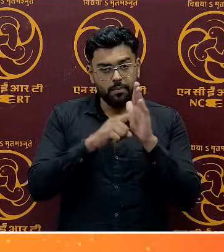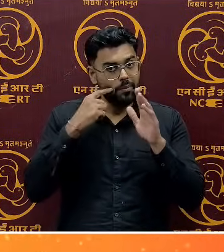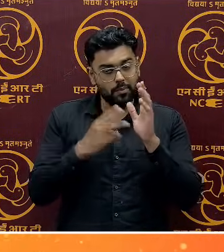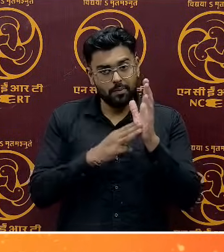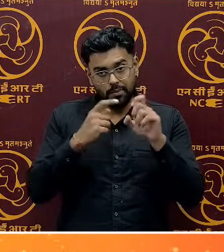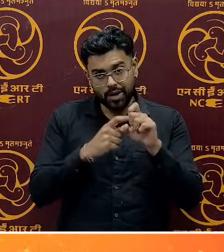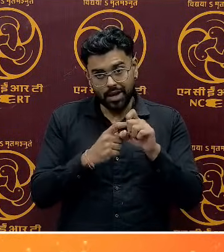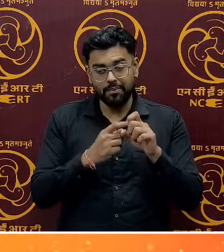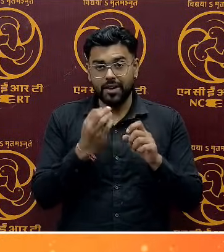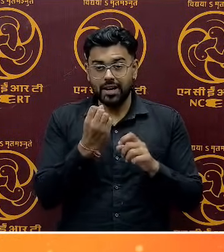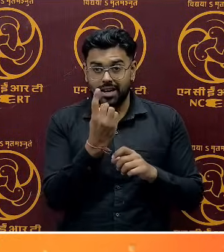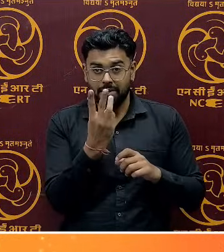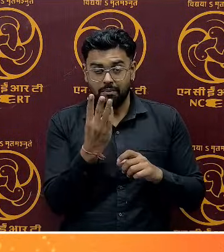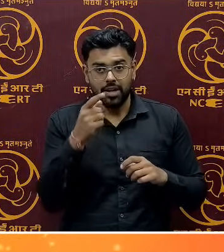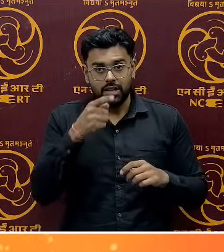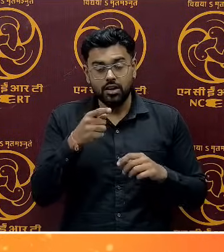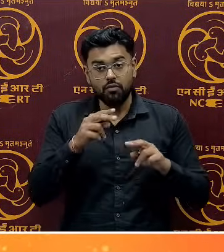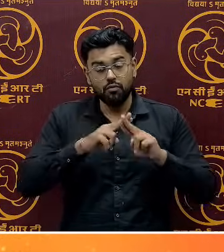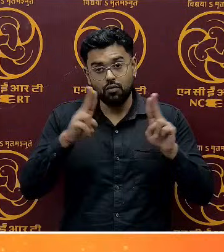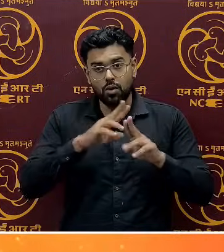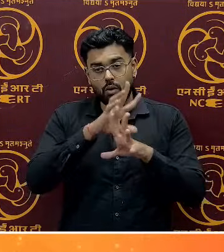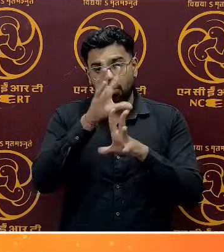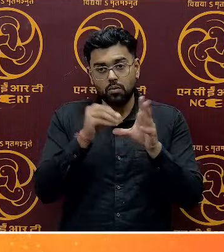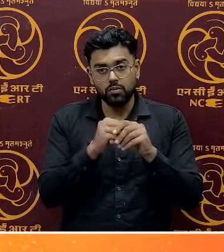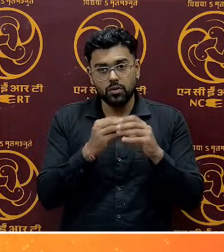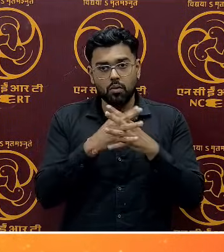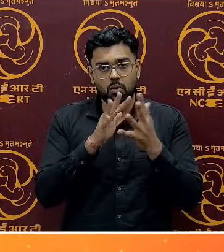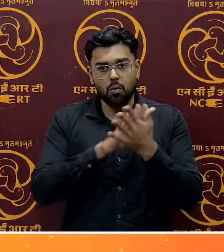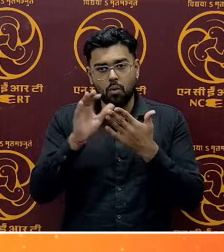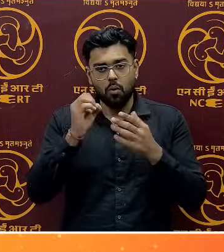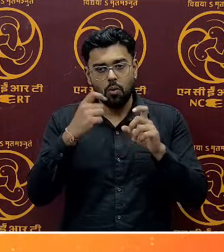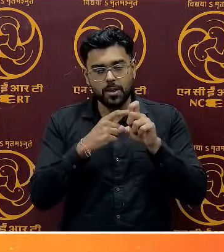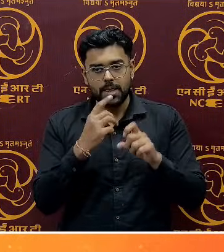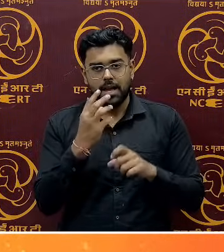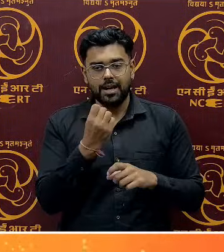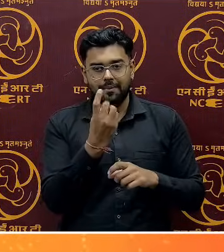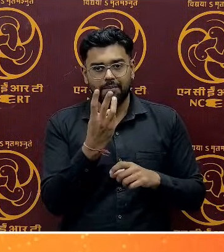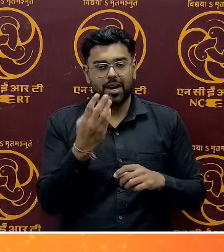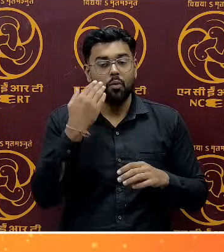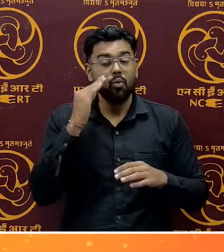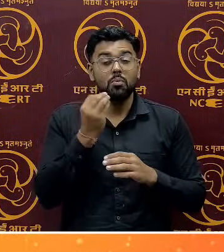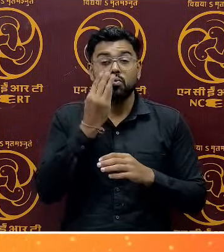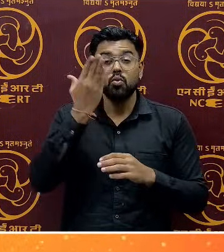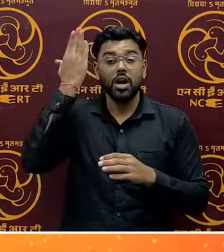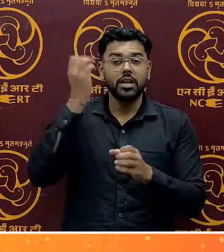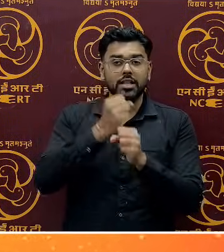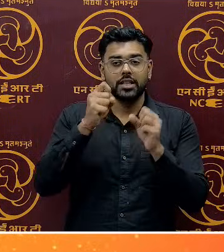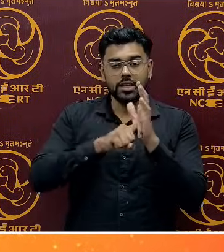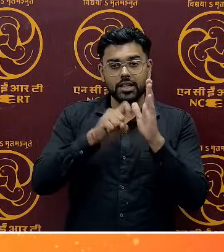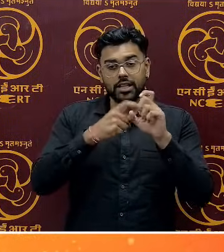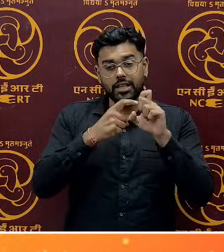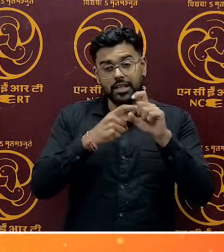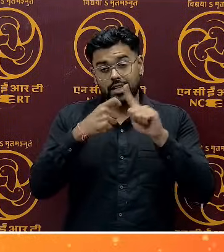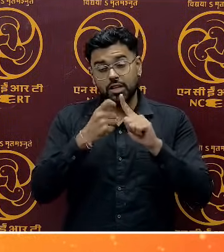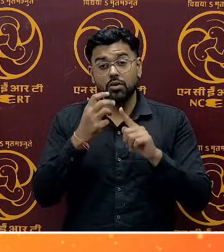building blocks of all whole numbers, children. Starting from the time of the Greek civilization more than 2000 years ago